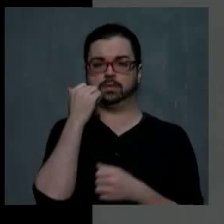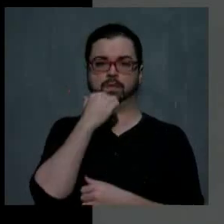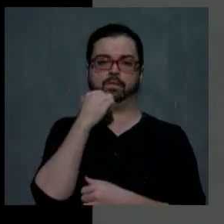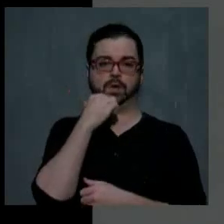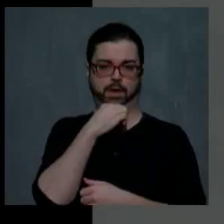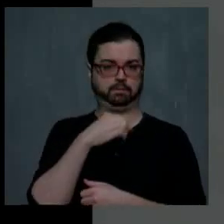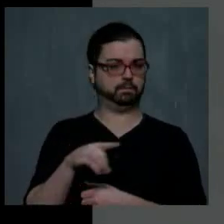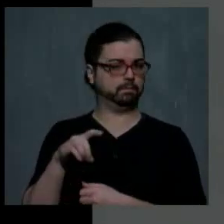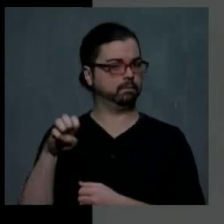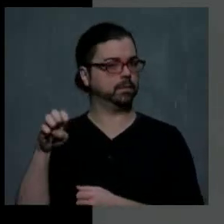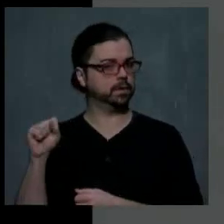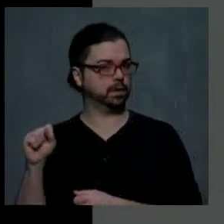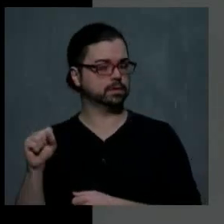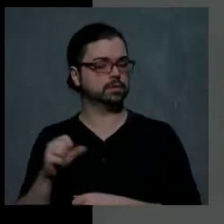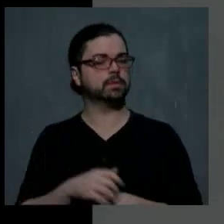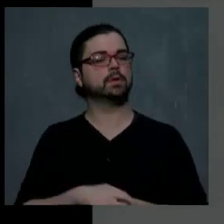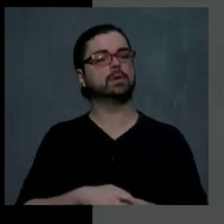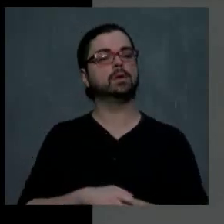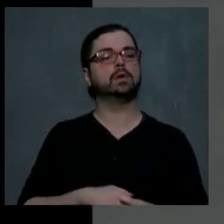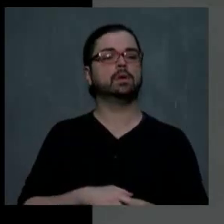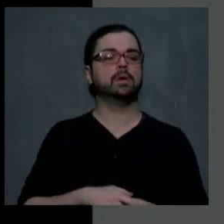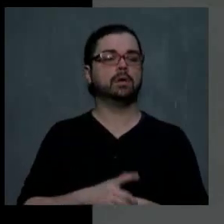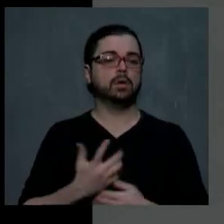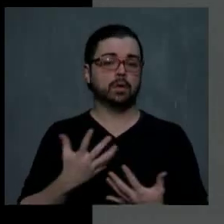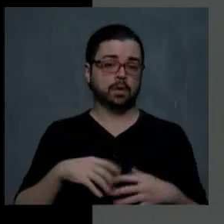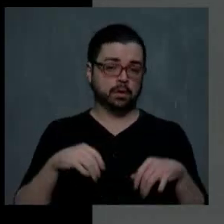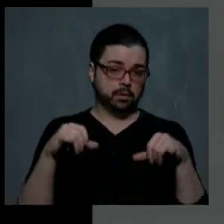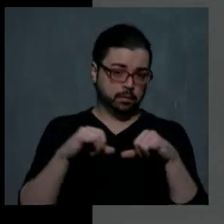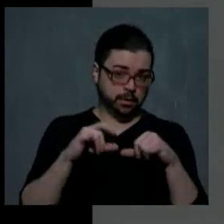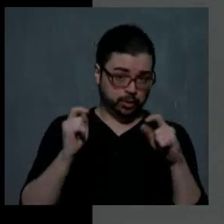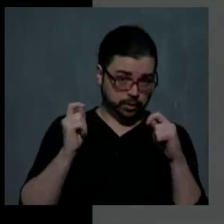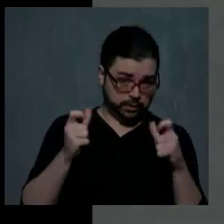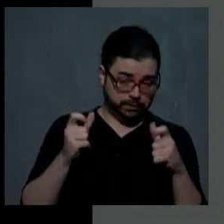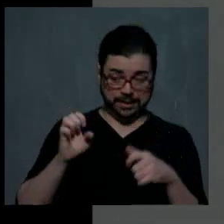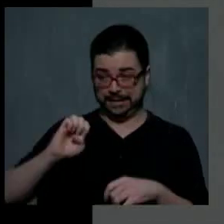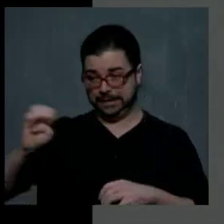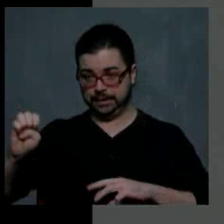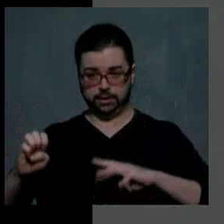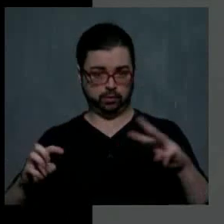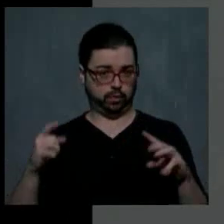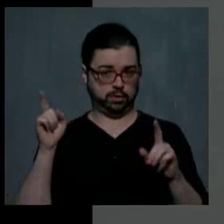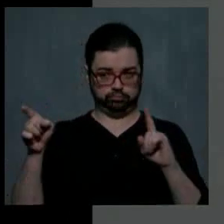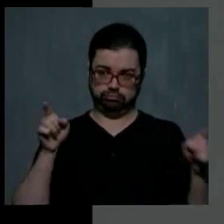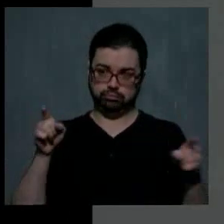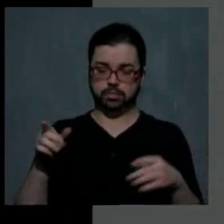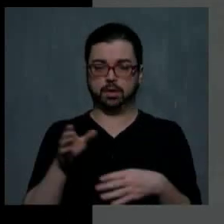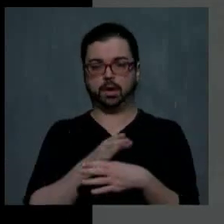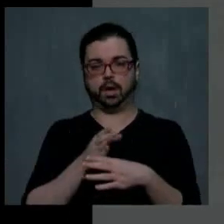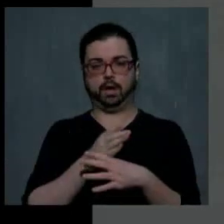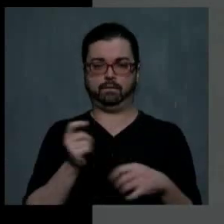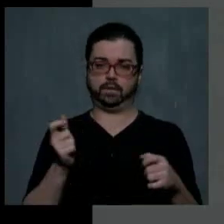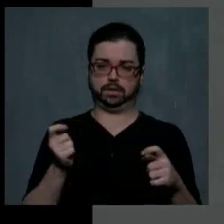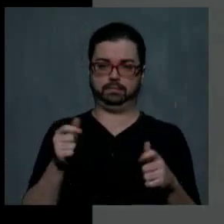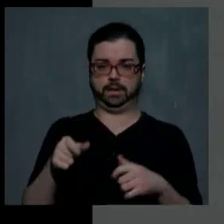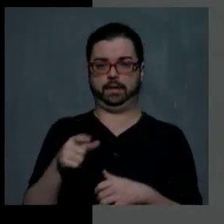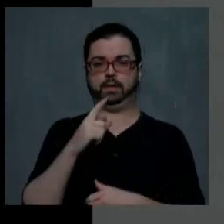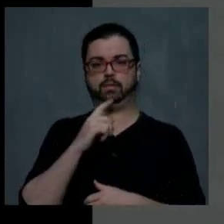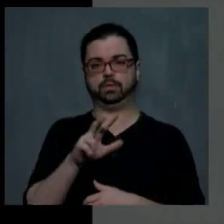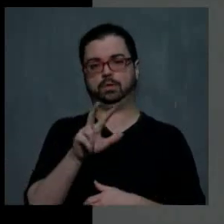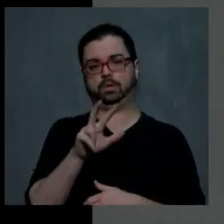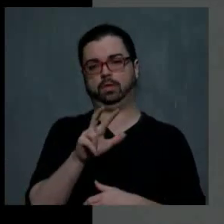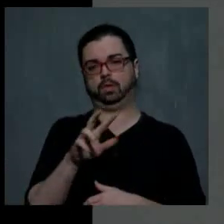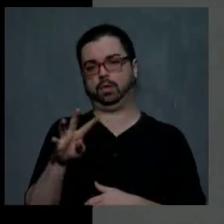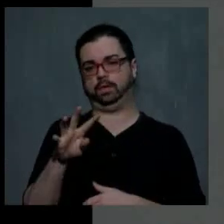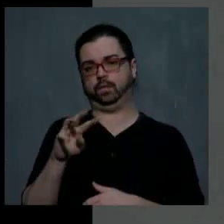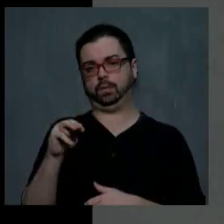does. We measured the speed both eastbound and westbound. The combined eastbound and westbound average speed was 34